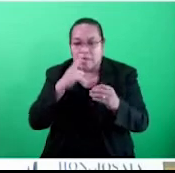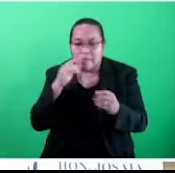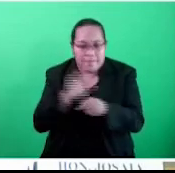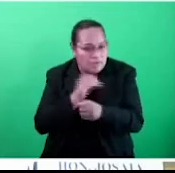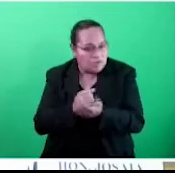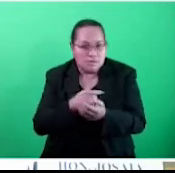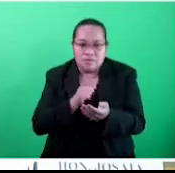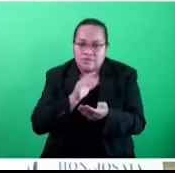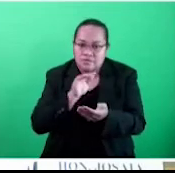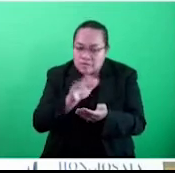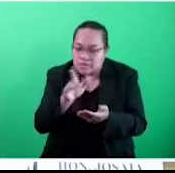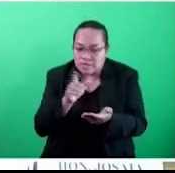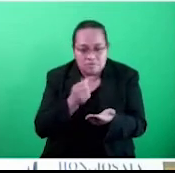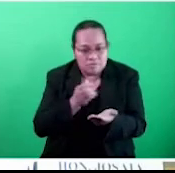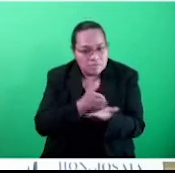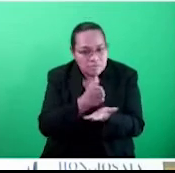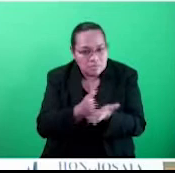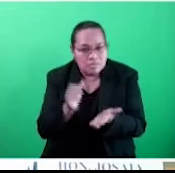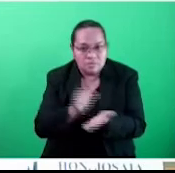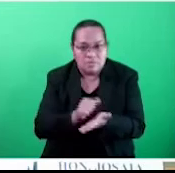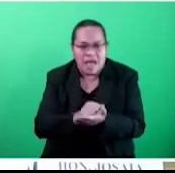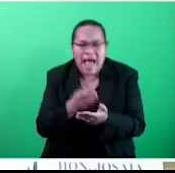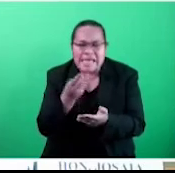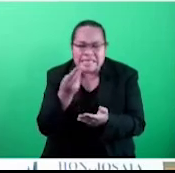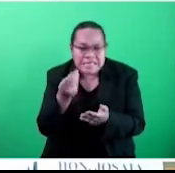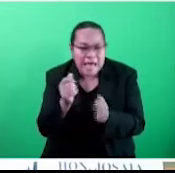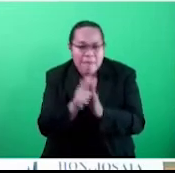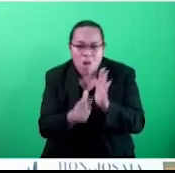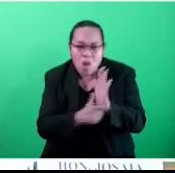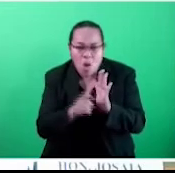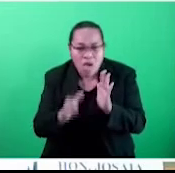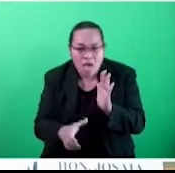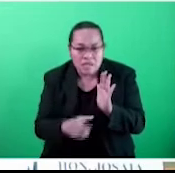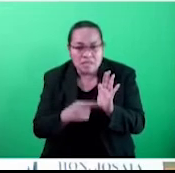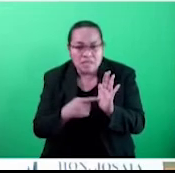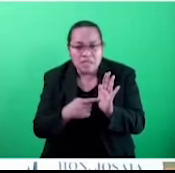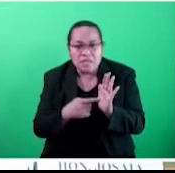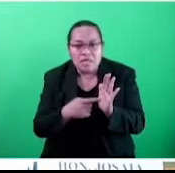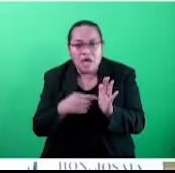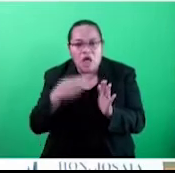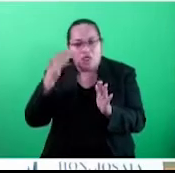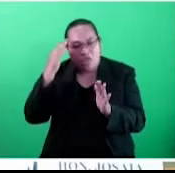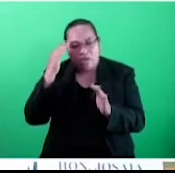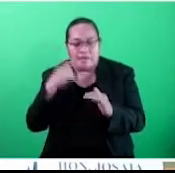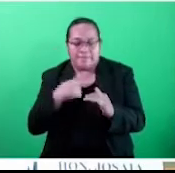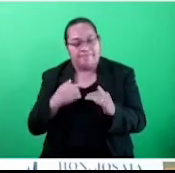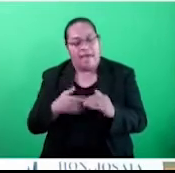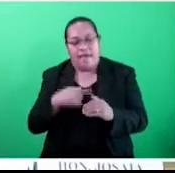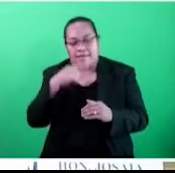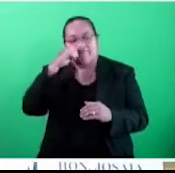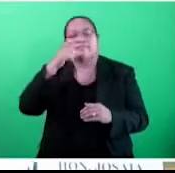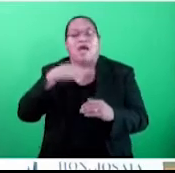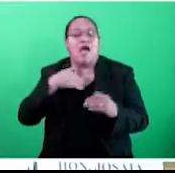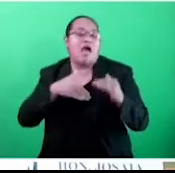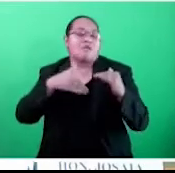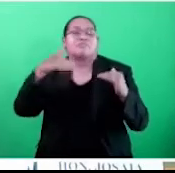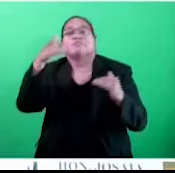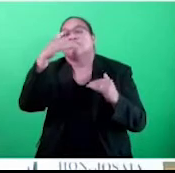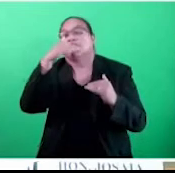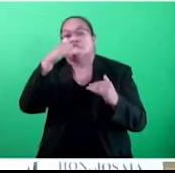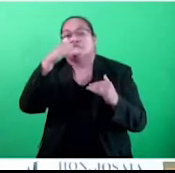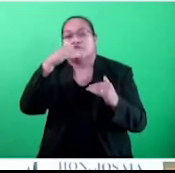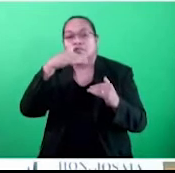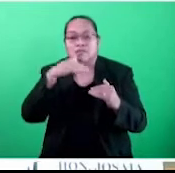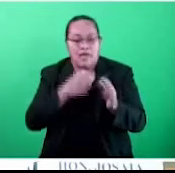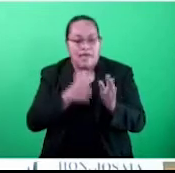of lawyers, I should say some lawyers, still believe they have some sort of elevated position in society and they can get away